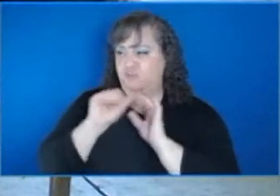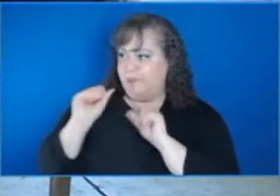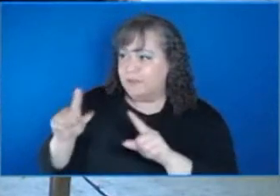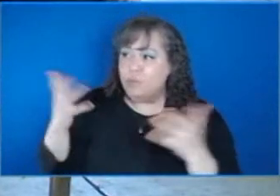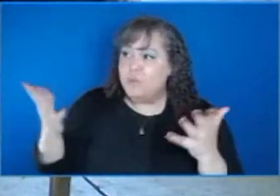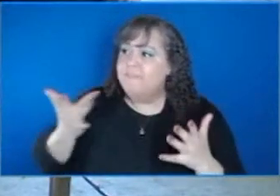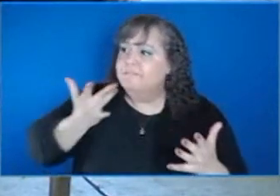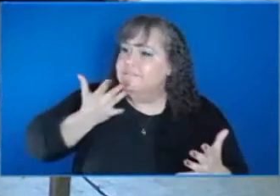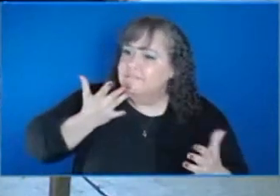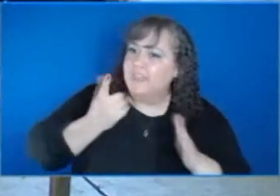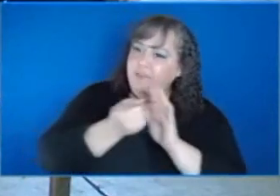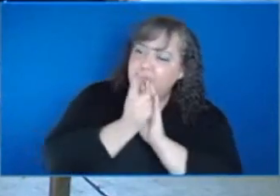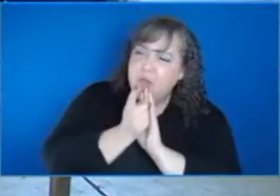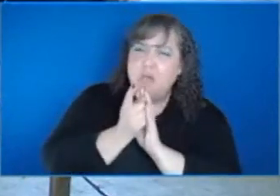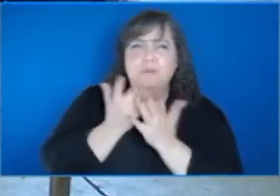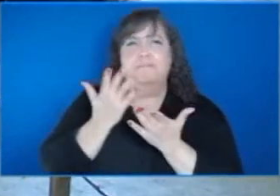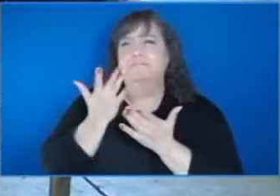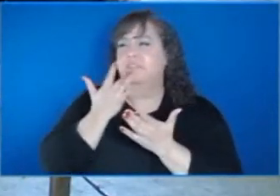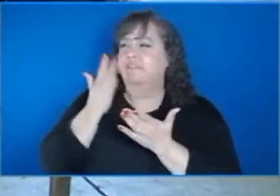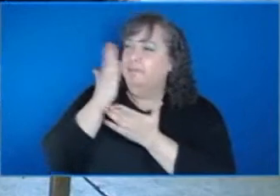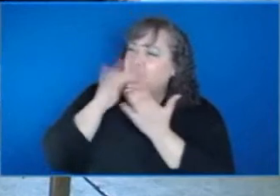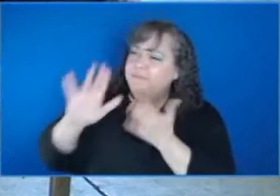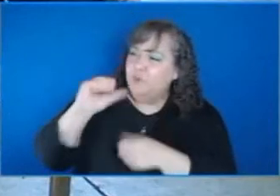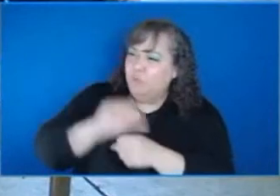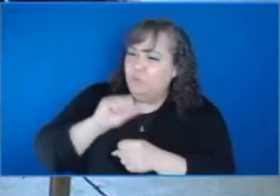work that you have done on this mission?